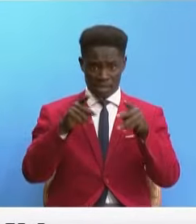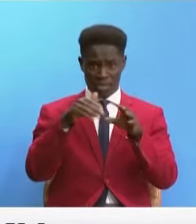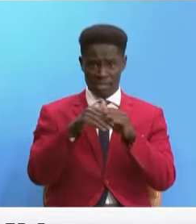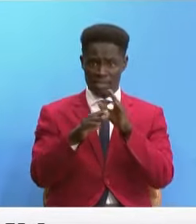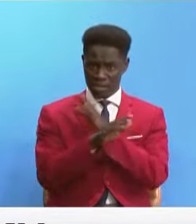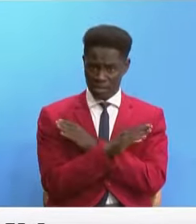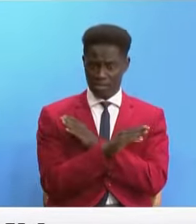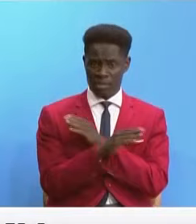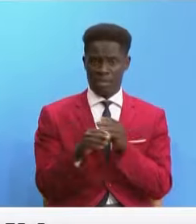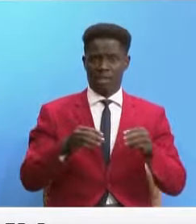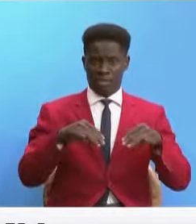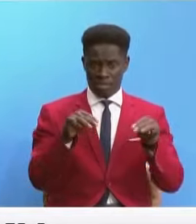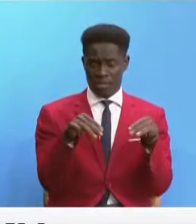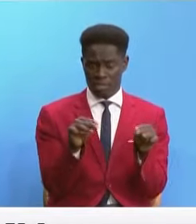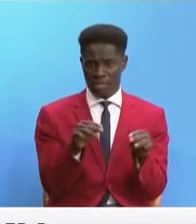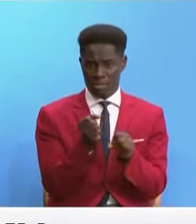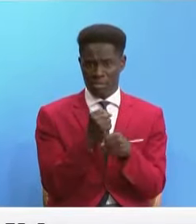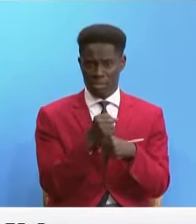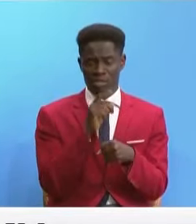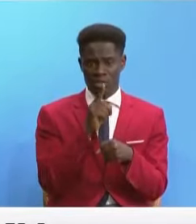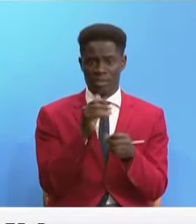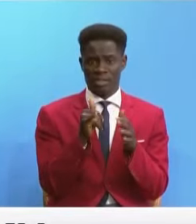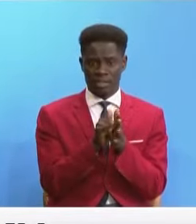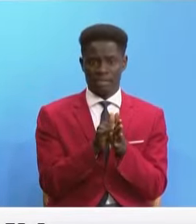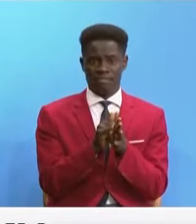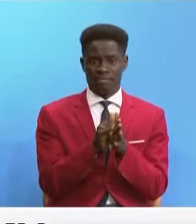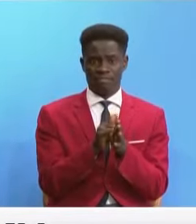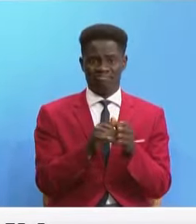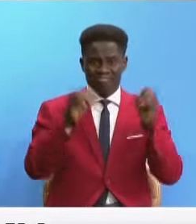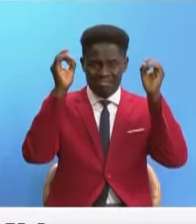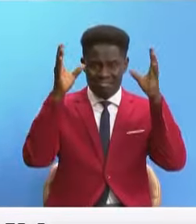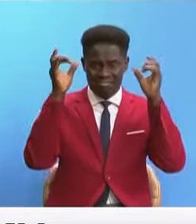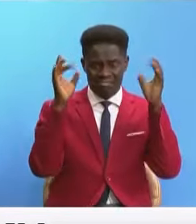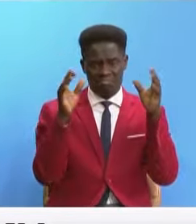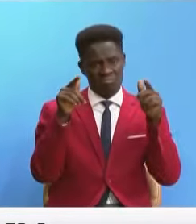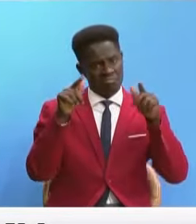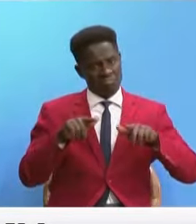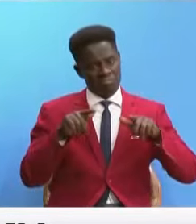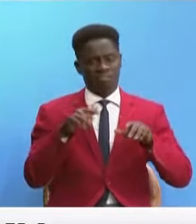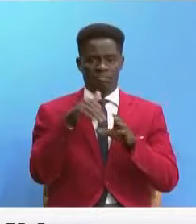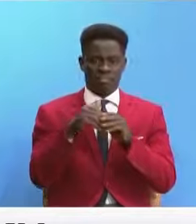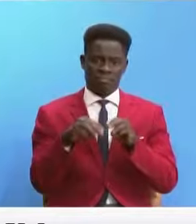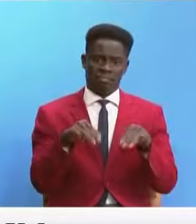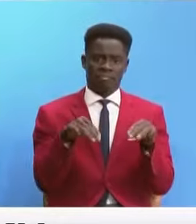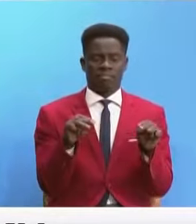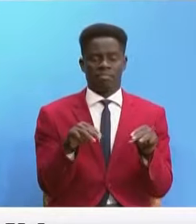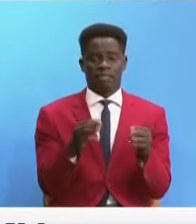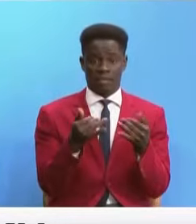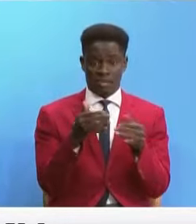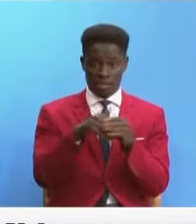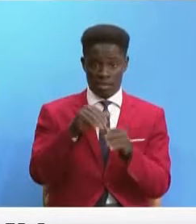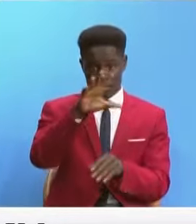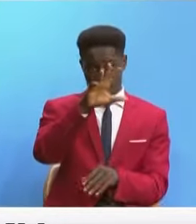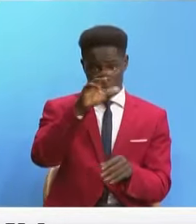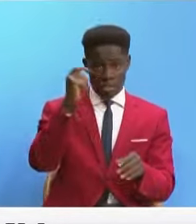and to ensure that the risks are retained significantly in the market. Current discourse across the African market is